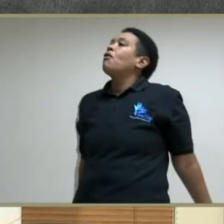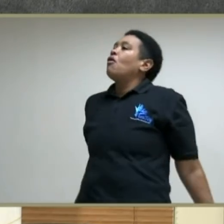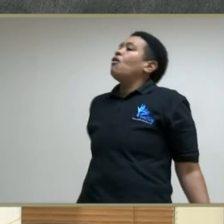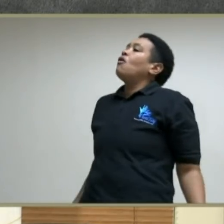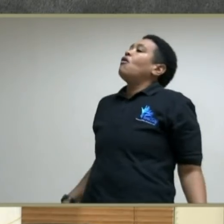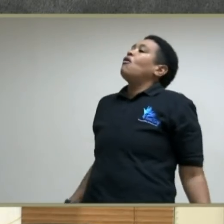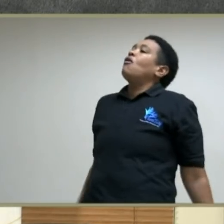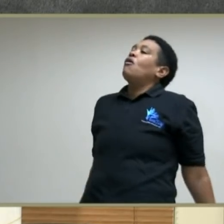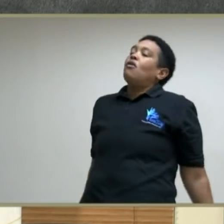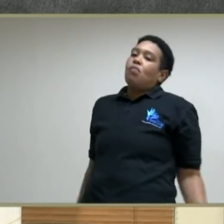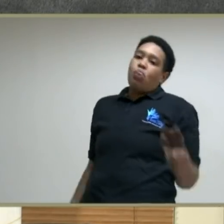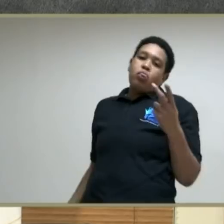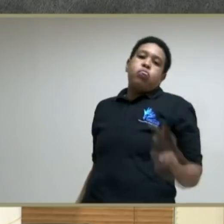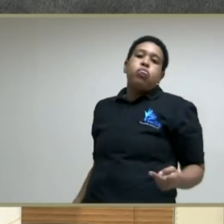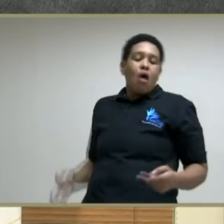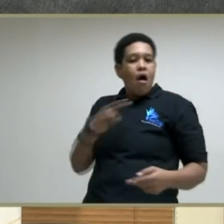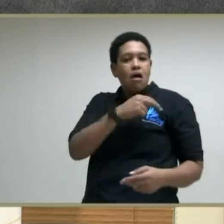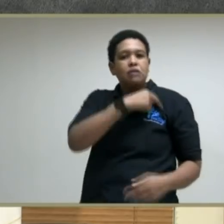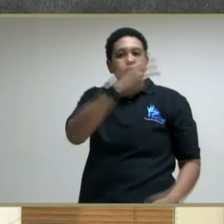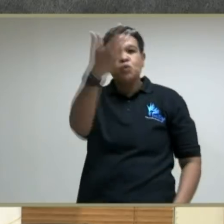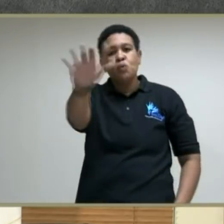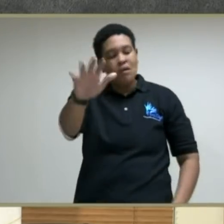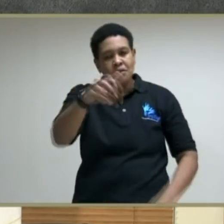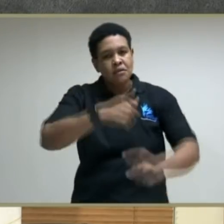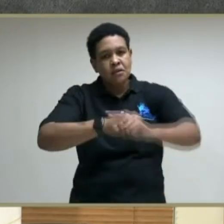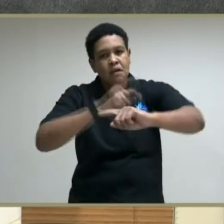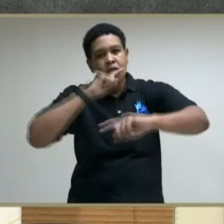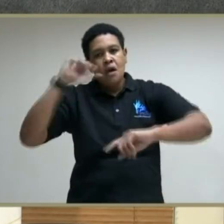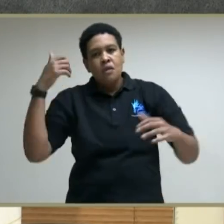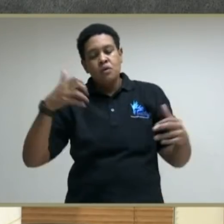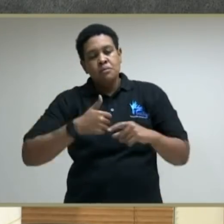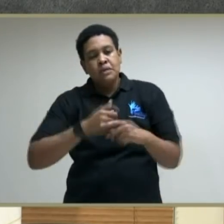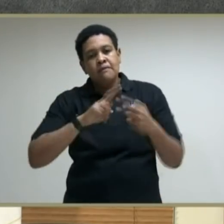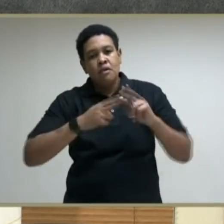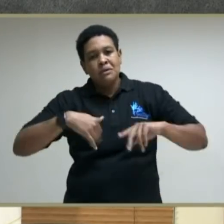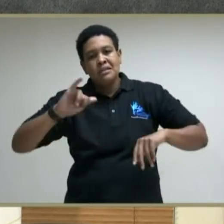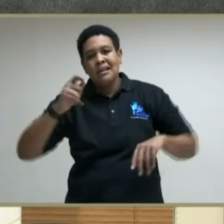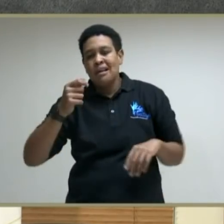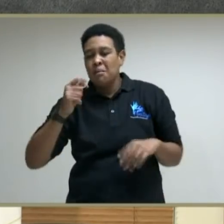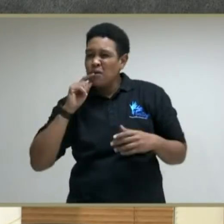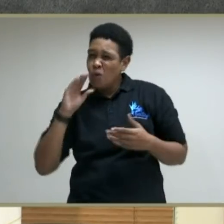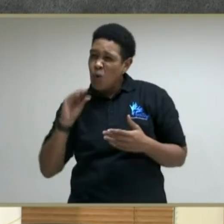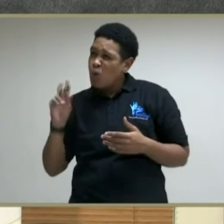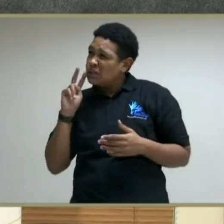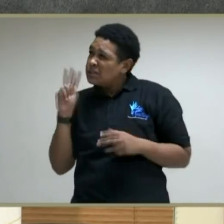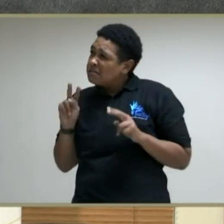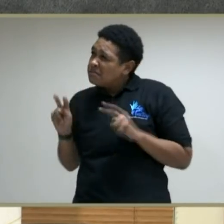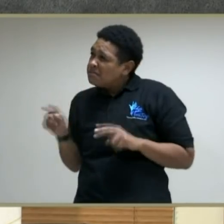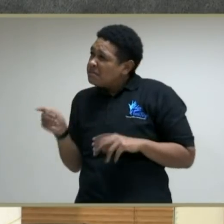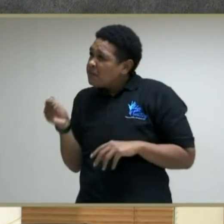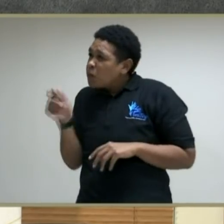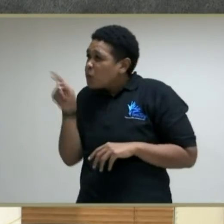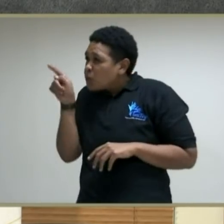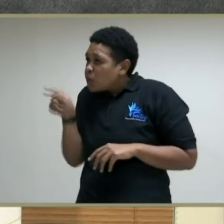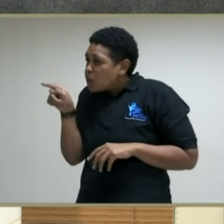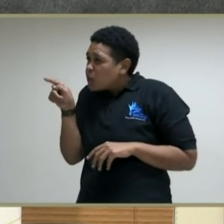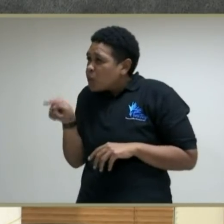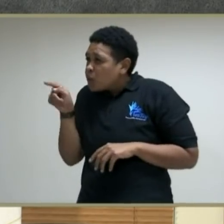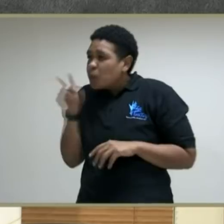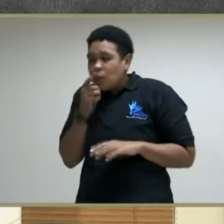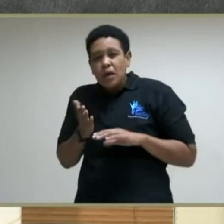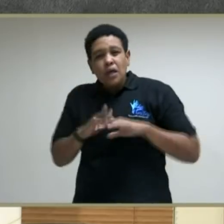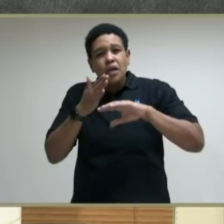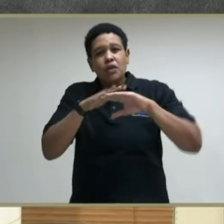be hospitalized. So the other groups, the numbers are still a bit low, and we need to get them up. We certainly